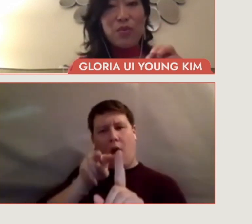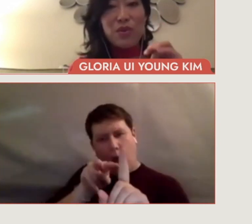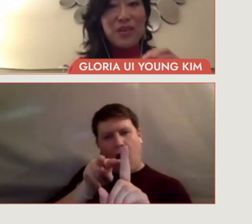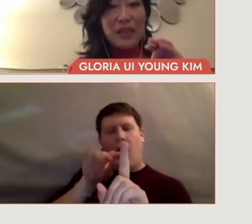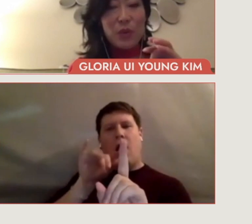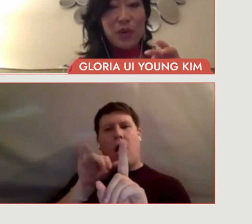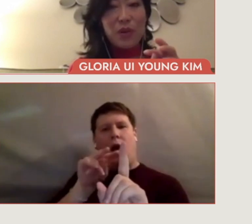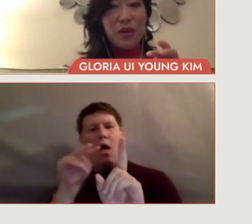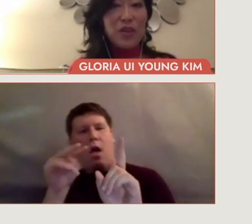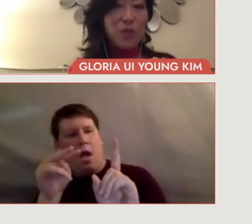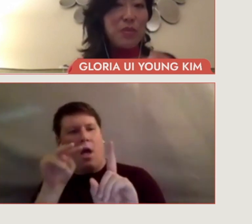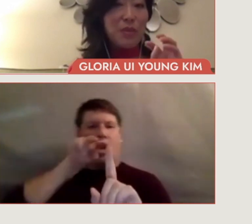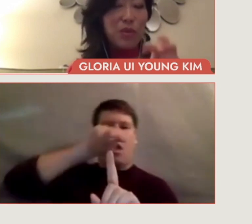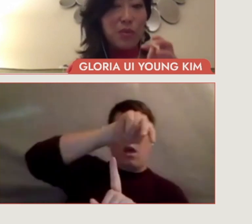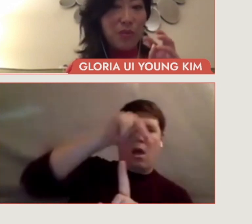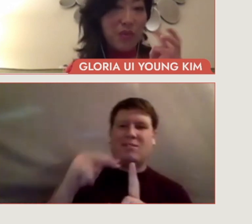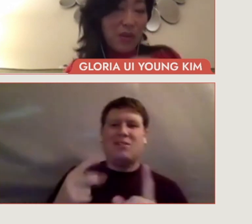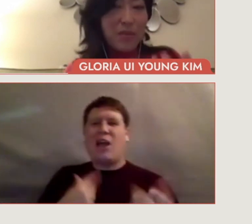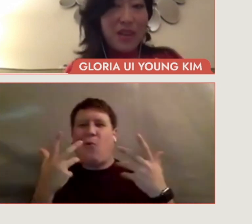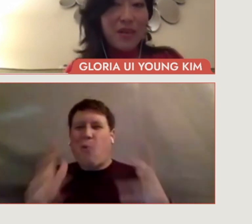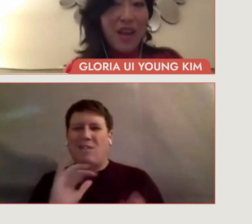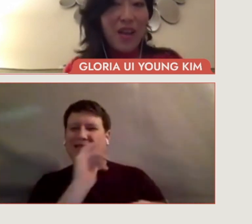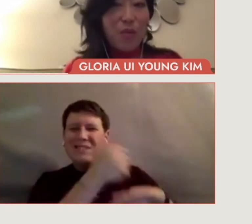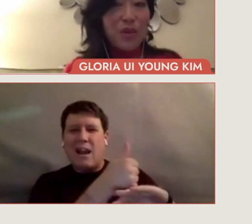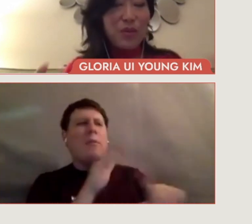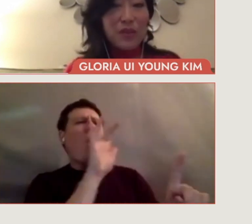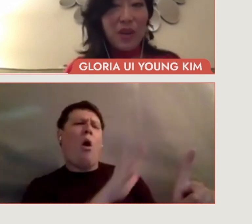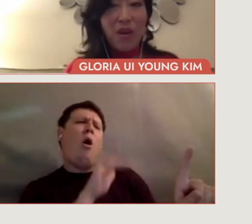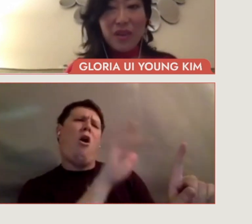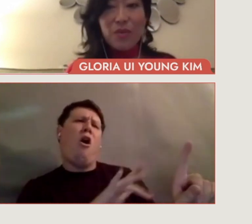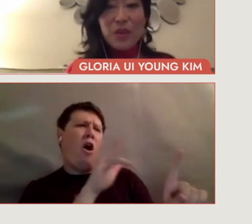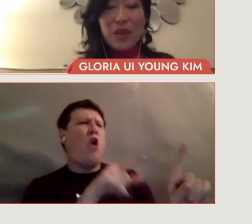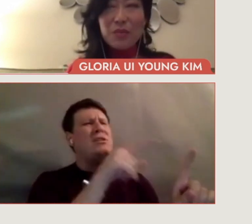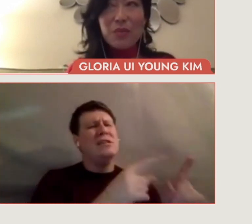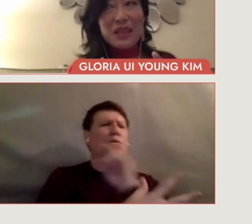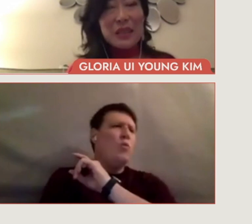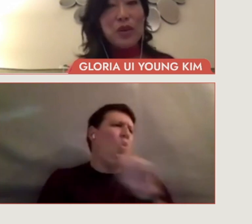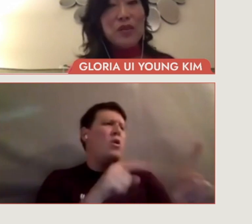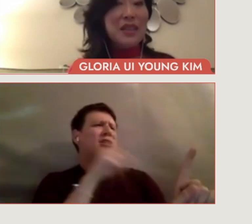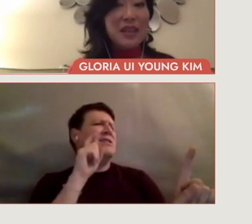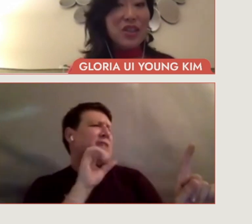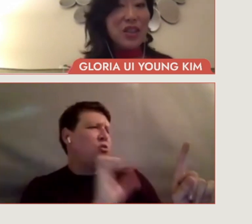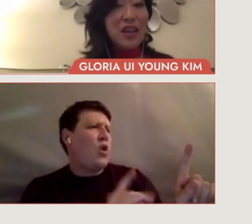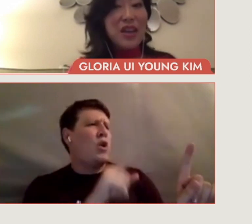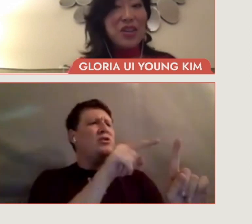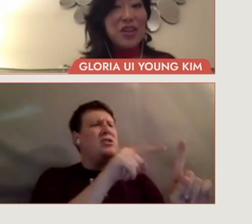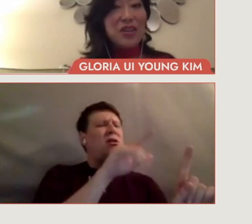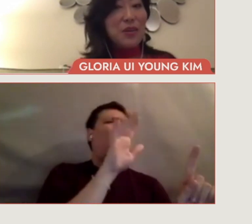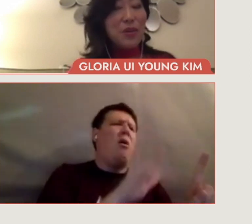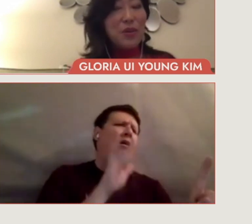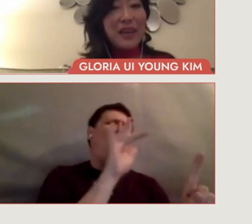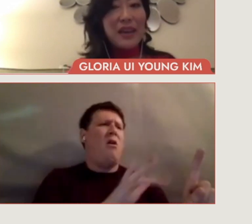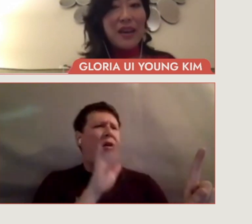oh, poor sex worker, Asian woman, poor, you know what I mean? Woman who's living in poverty. It was because it's a story of dignity. She,